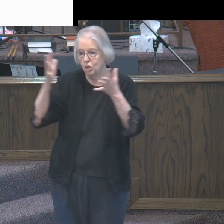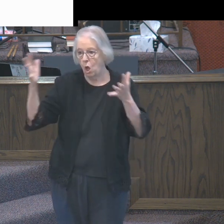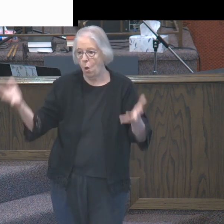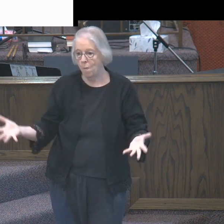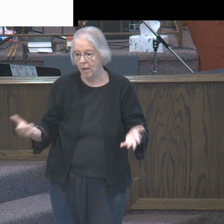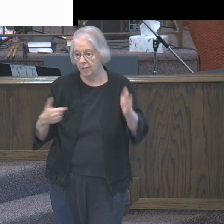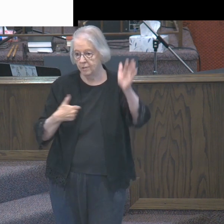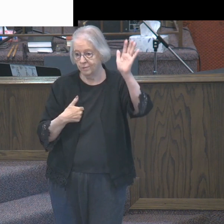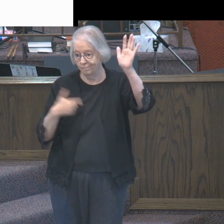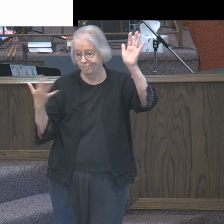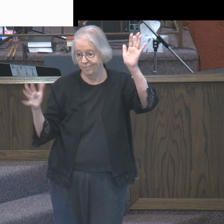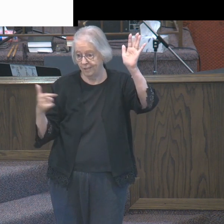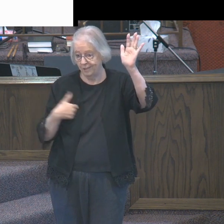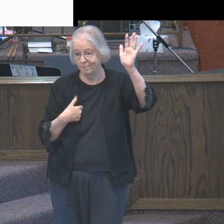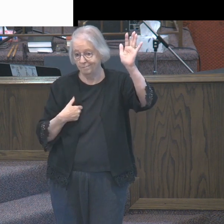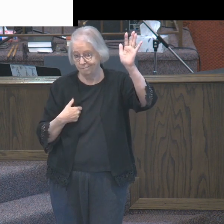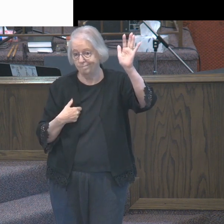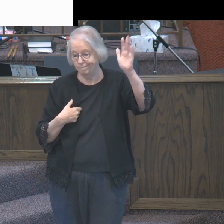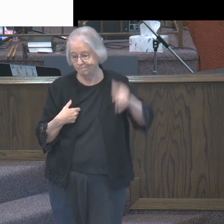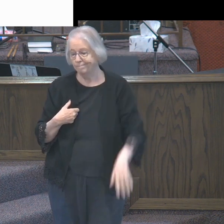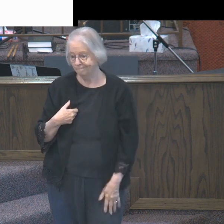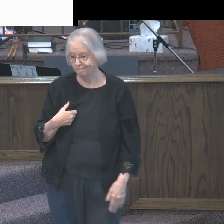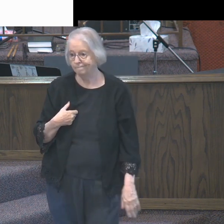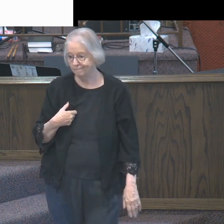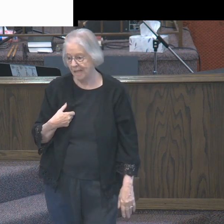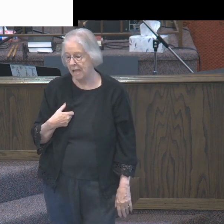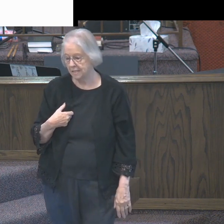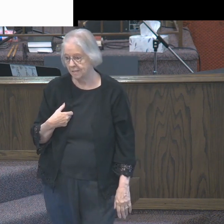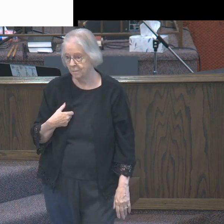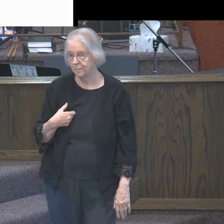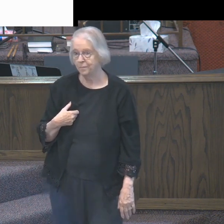5. Starting in verse 3 says, and not only that, but we